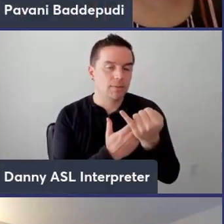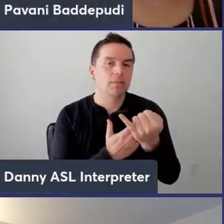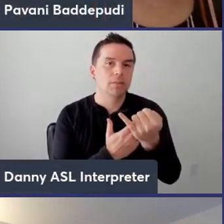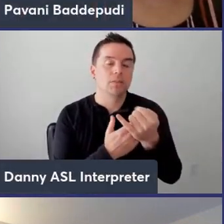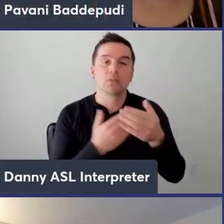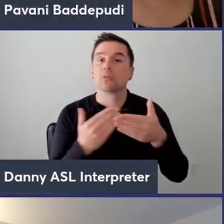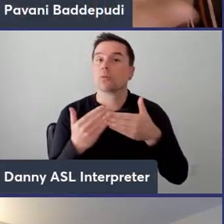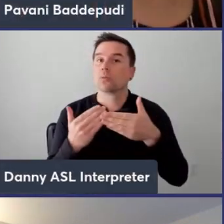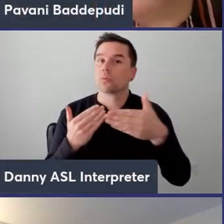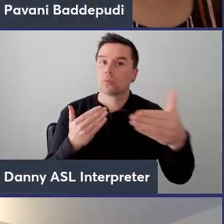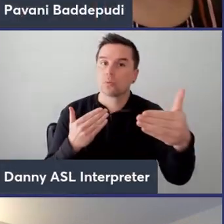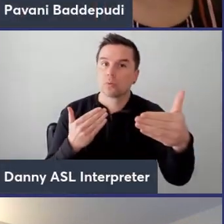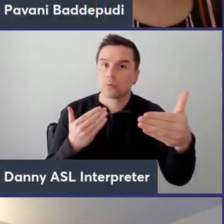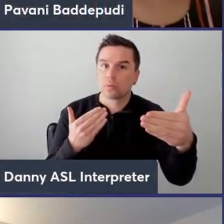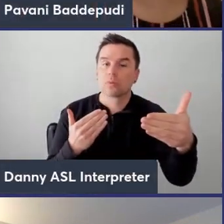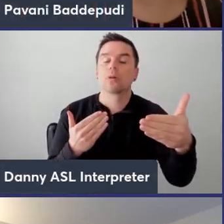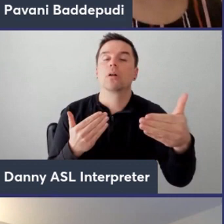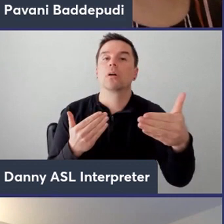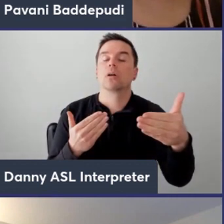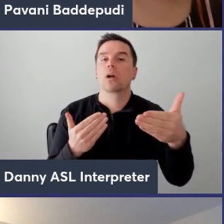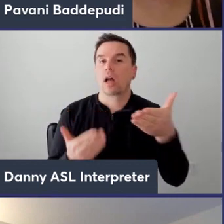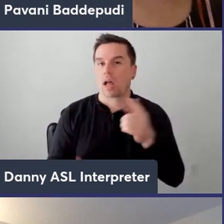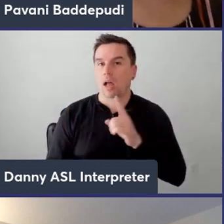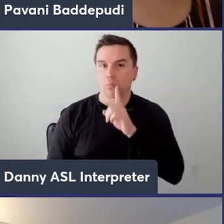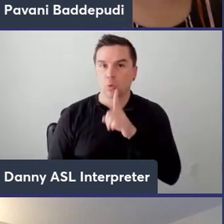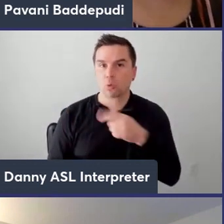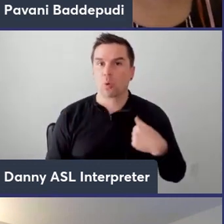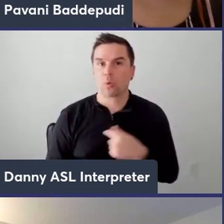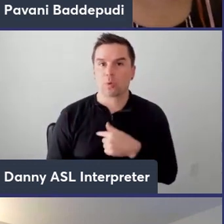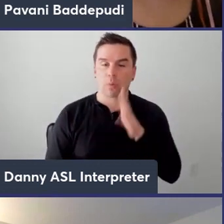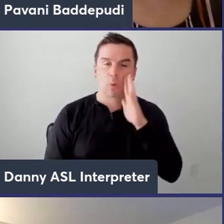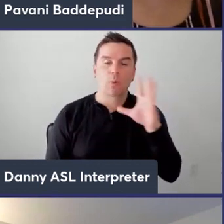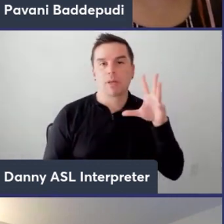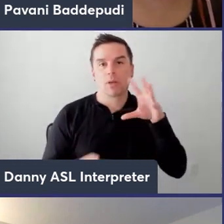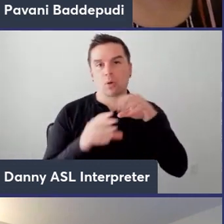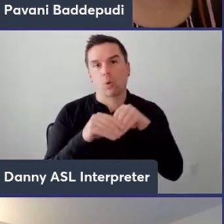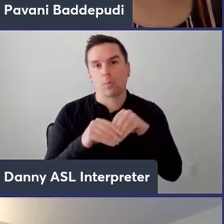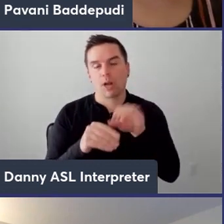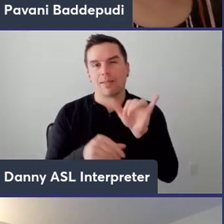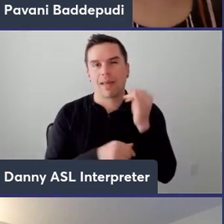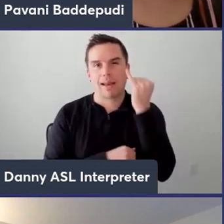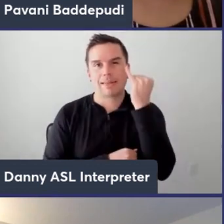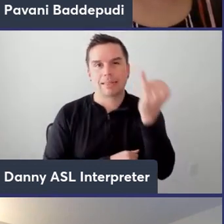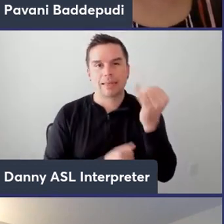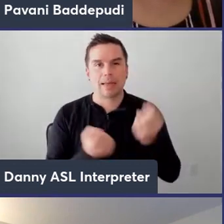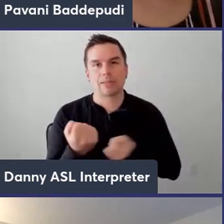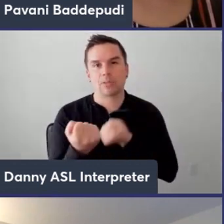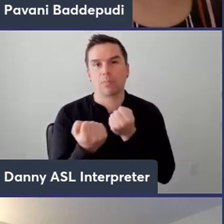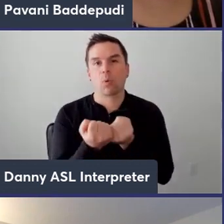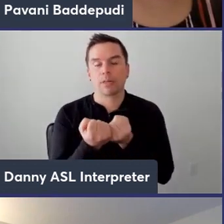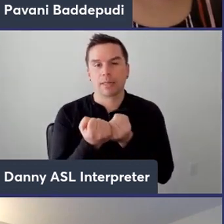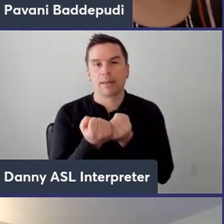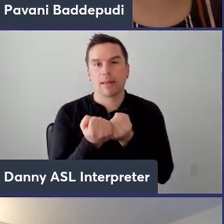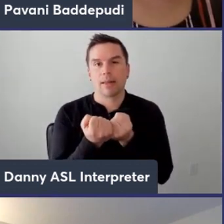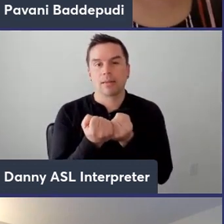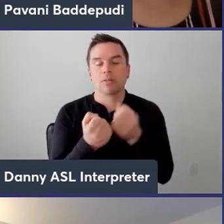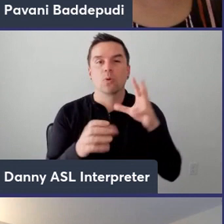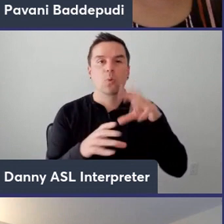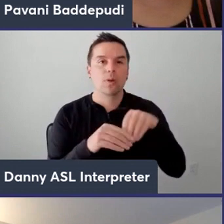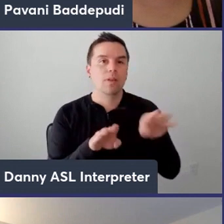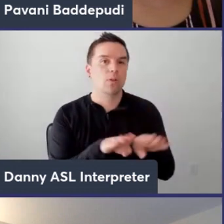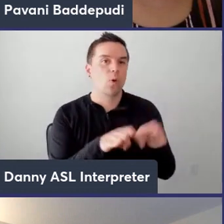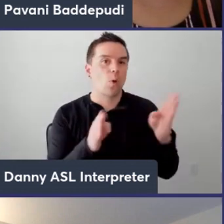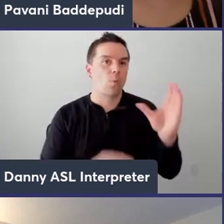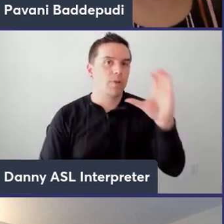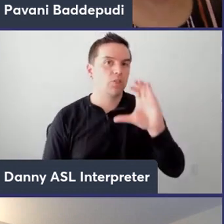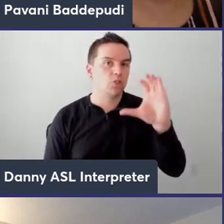the lane, I'm pretty sure we would be incorporating that and supporting that in the open search